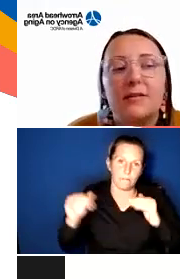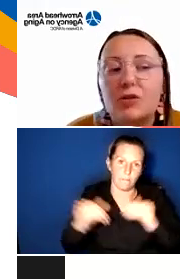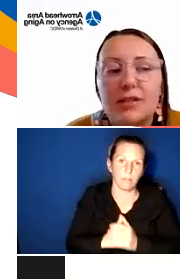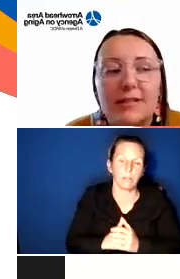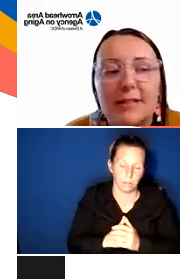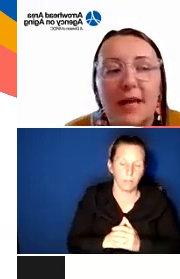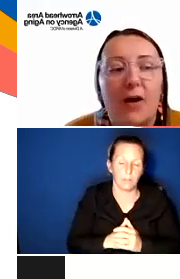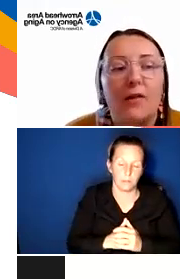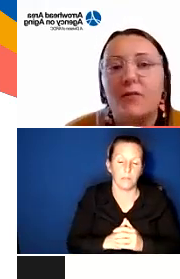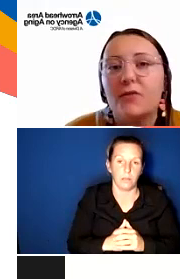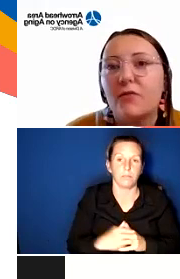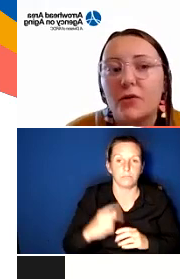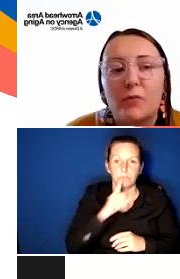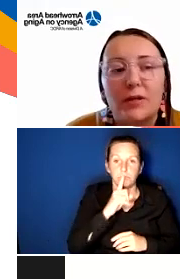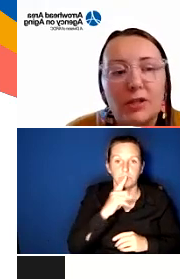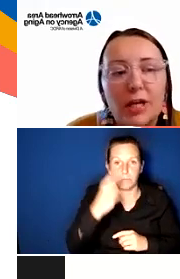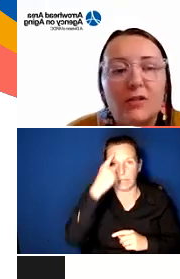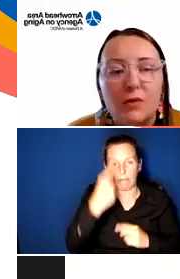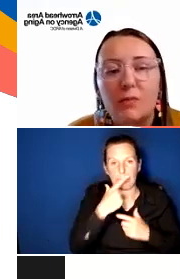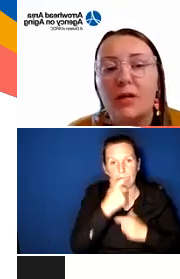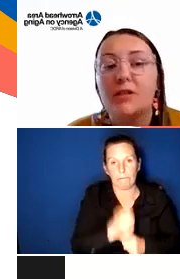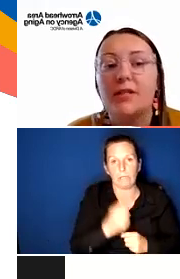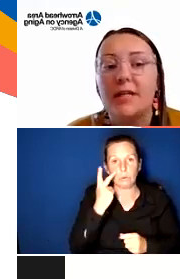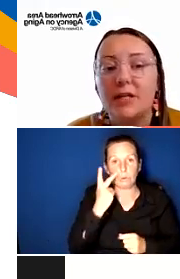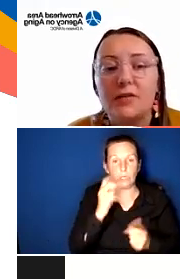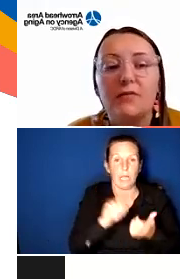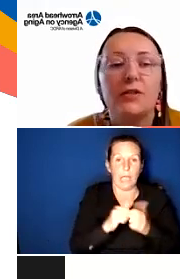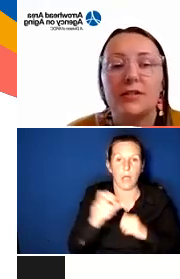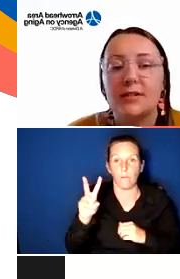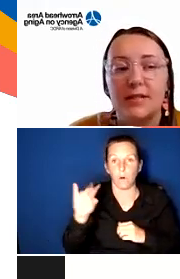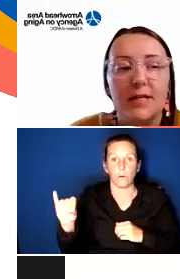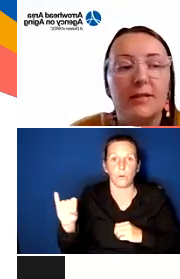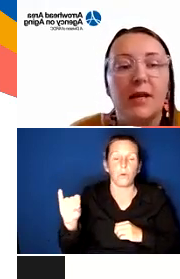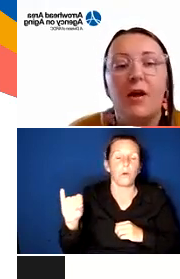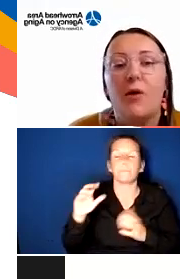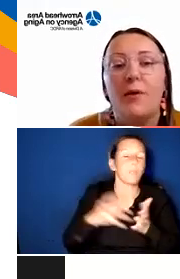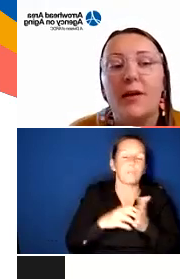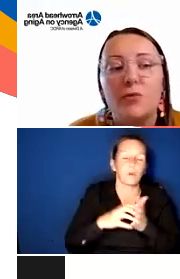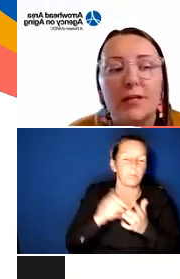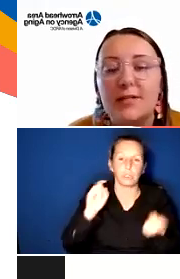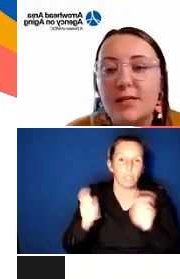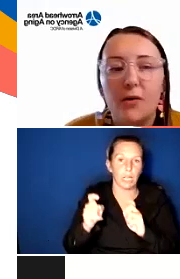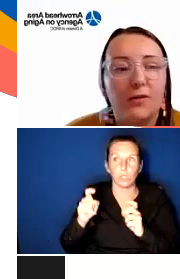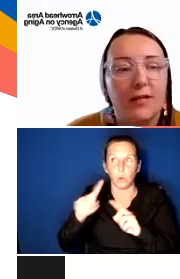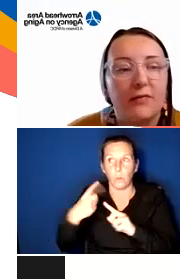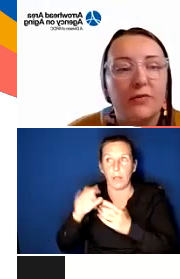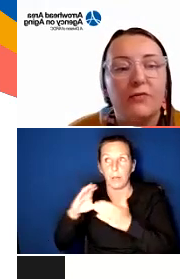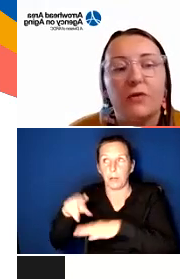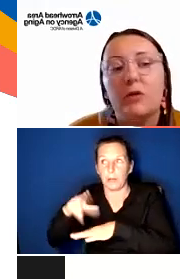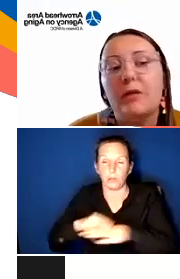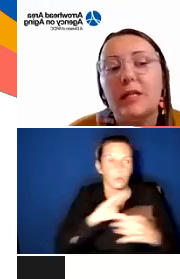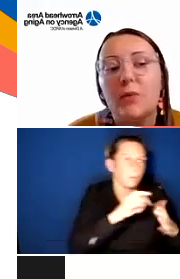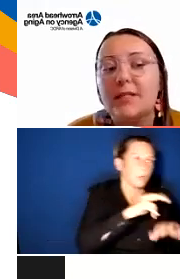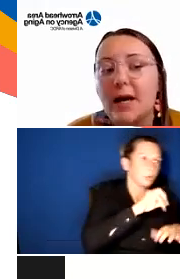think it's interesting to see how levels of vulnerability change when compared to the nation versus the state. And as we can see, those levels